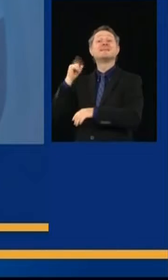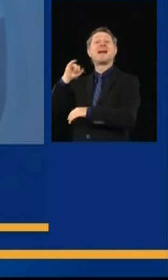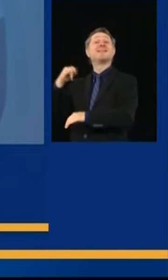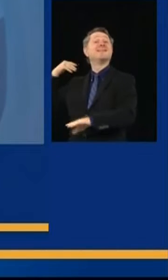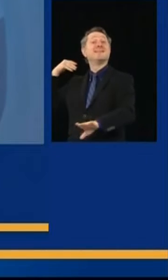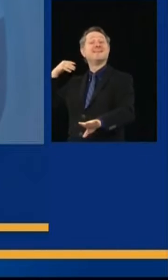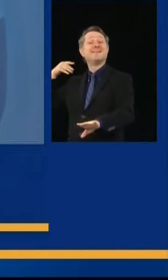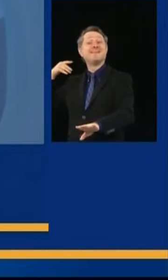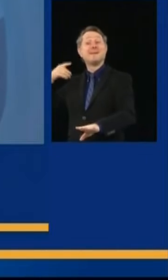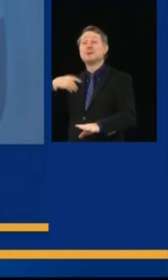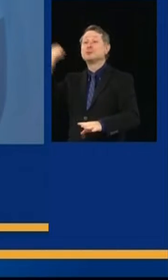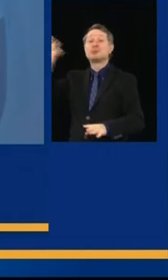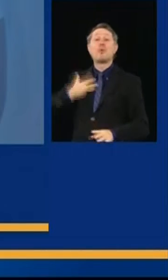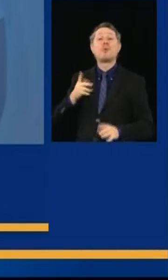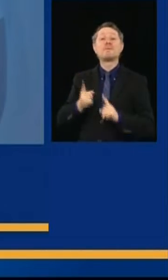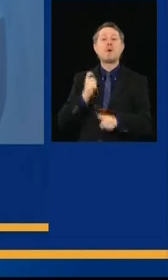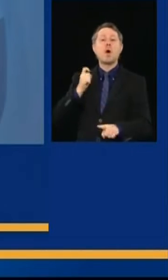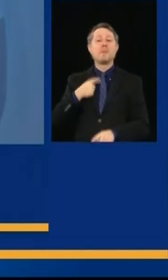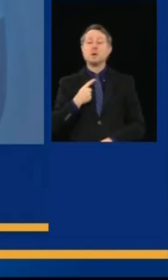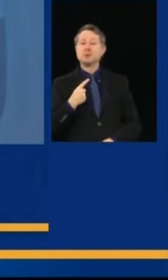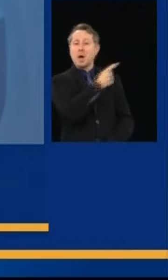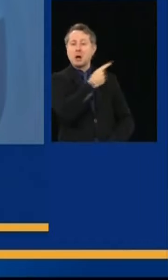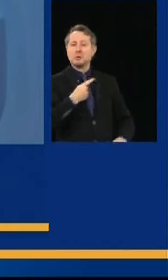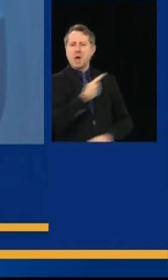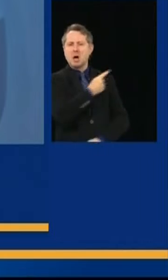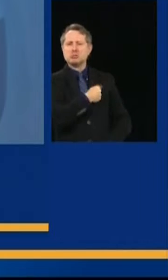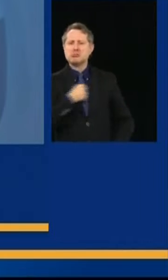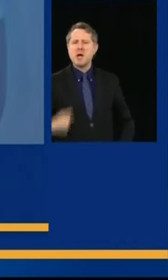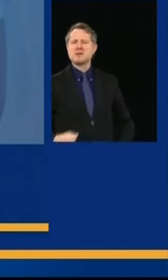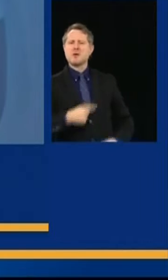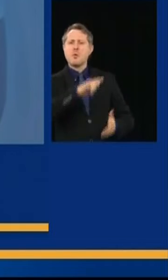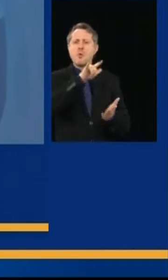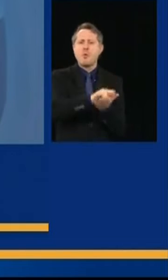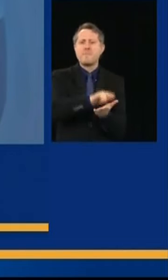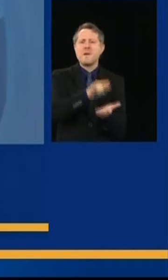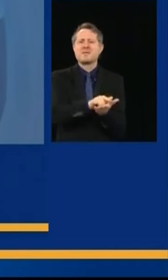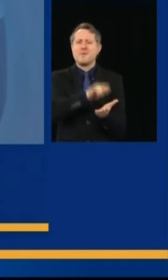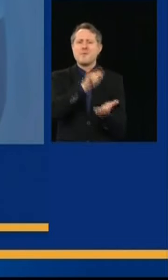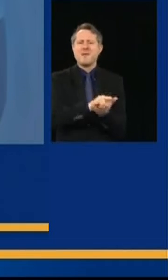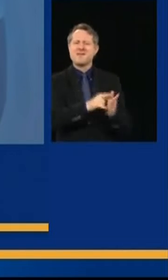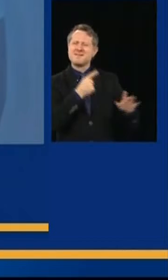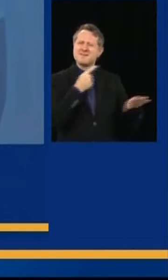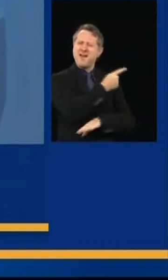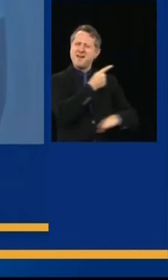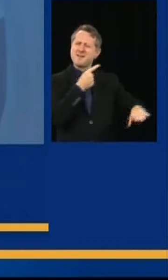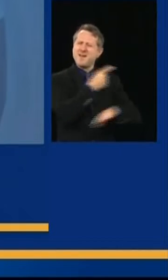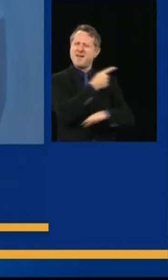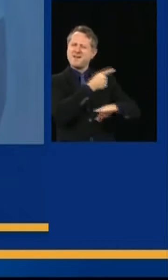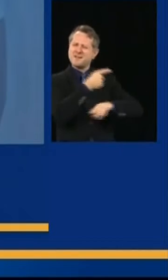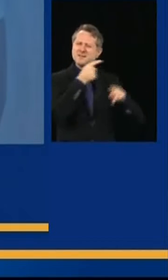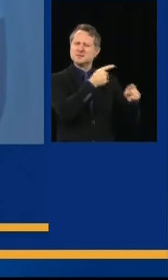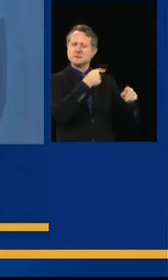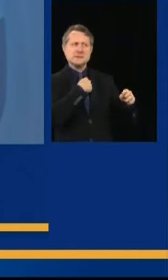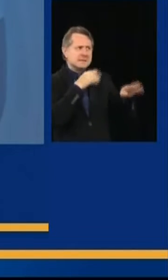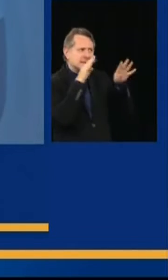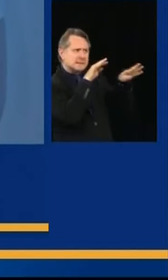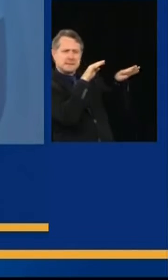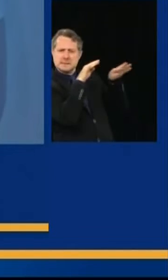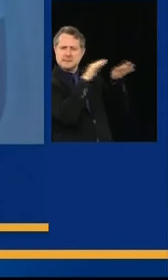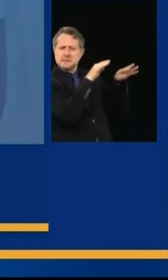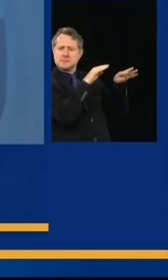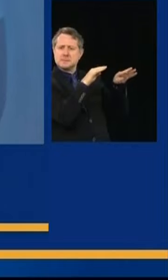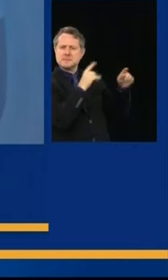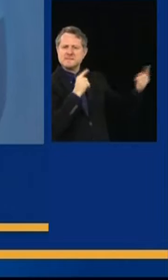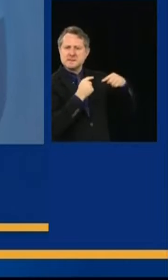right? Wuhan province, it came from China, and it's going to come from China now to the United States. Turns out it didn't come